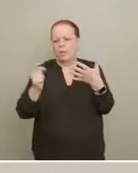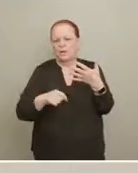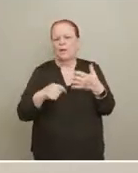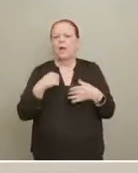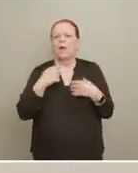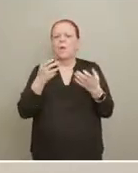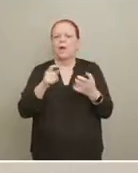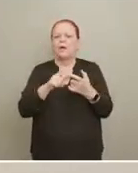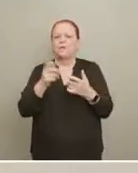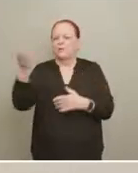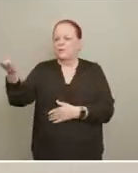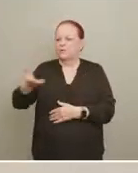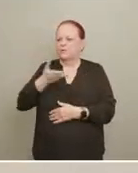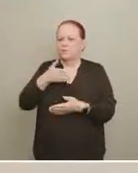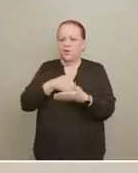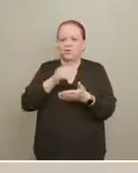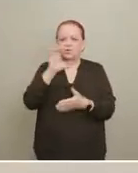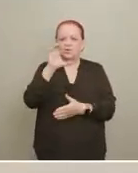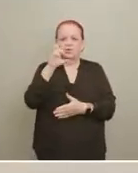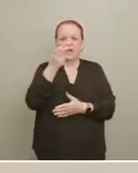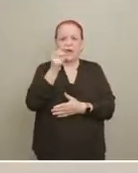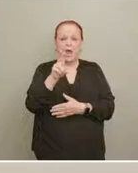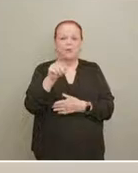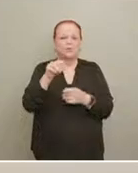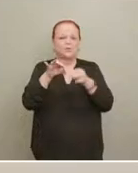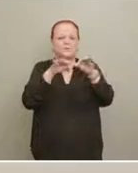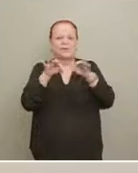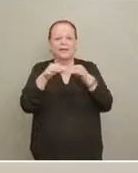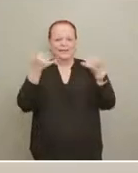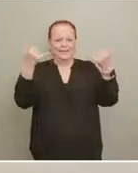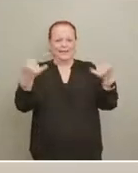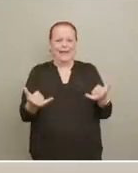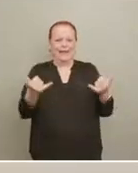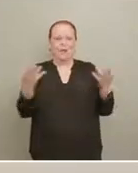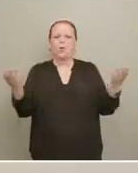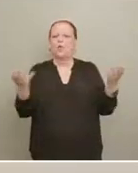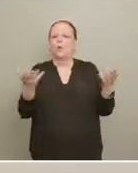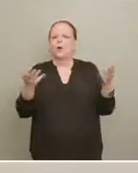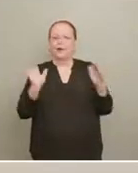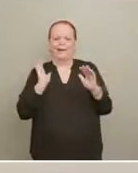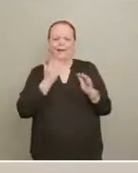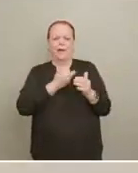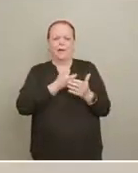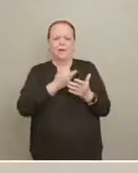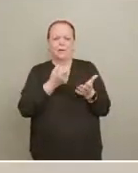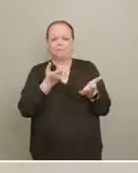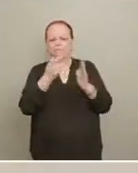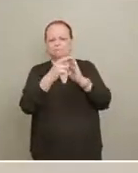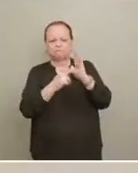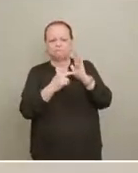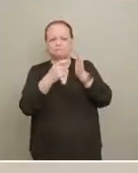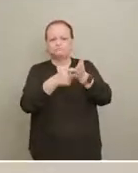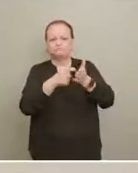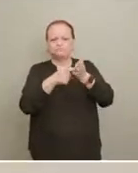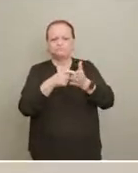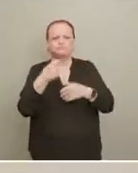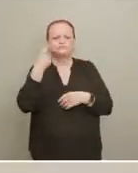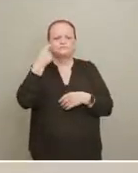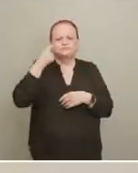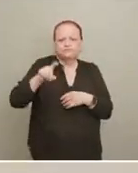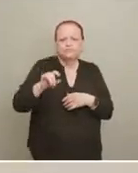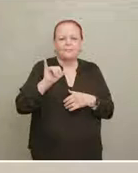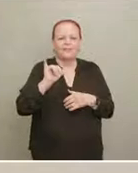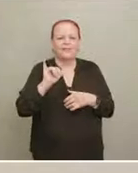Dr. Chow to give an update on where we are here in Orange County with the status of both our vaccinations, the loosening of our